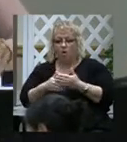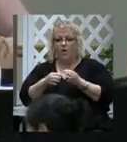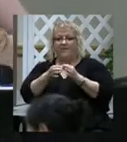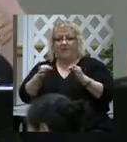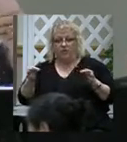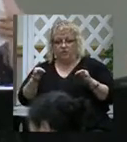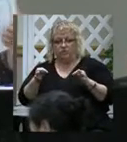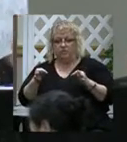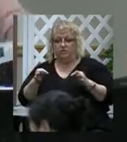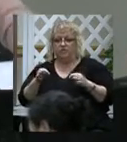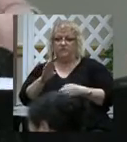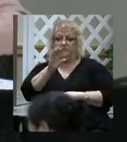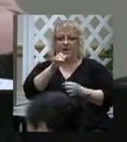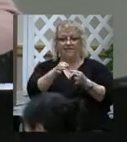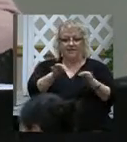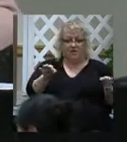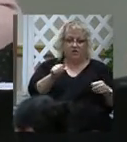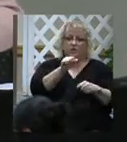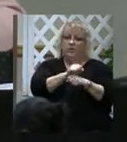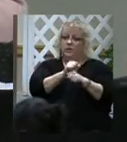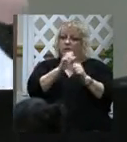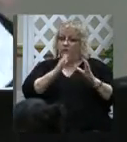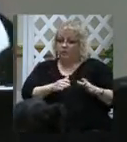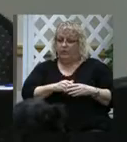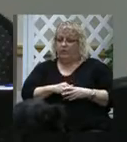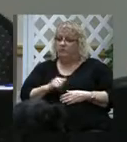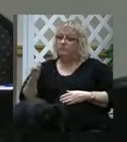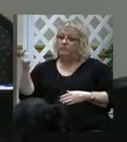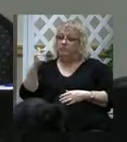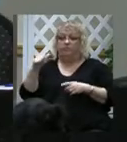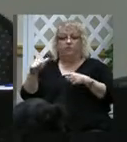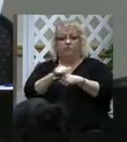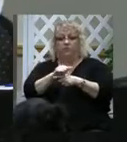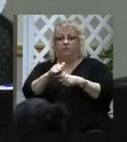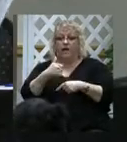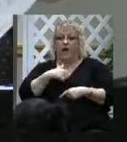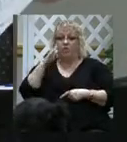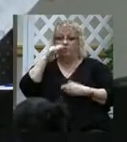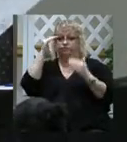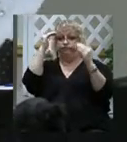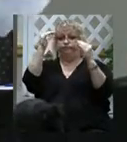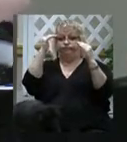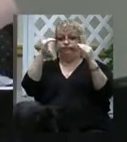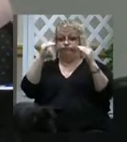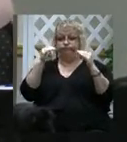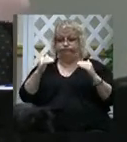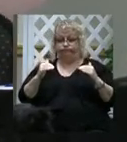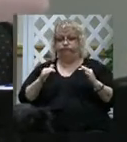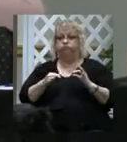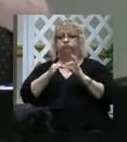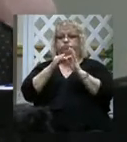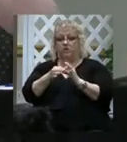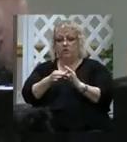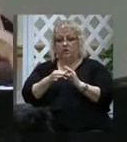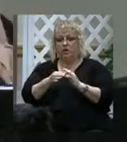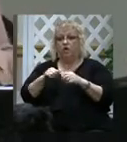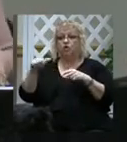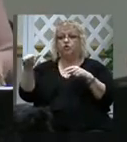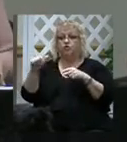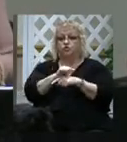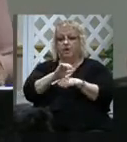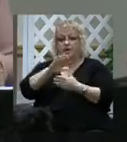the bilingual employees. So all the training that I'm going to go over is done through the training branch. That's the New